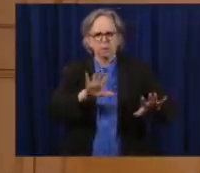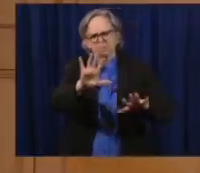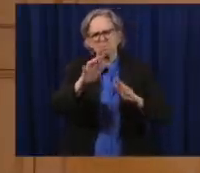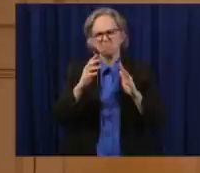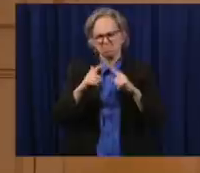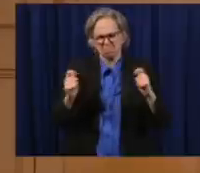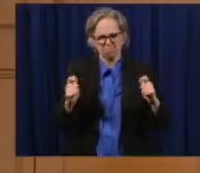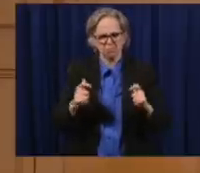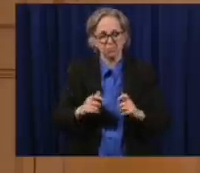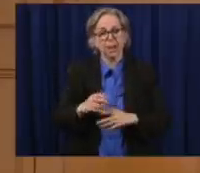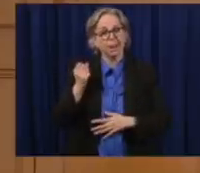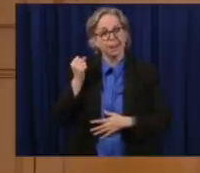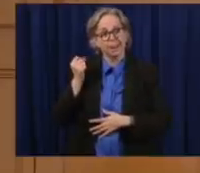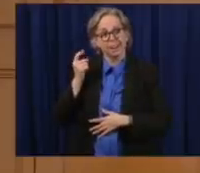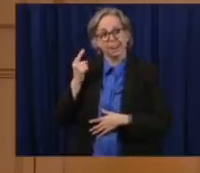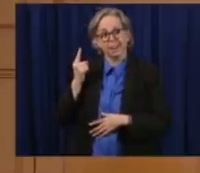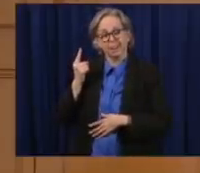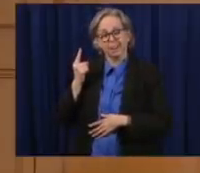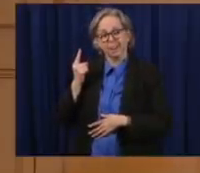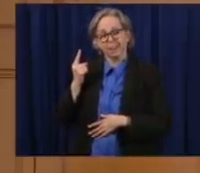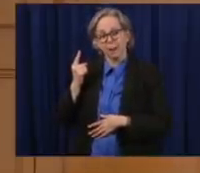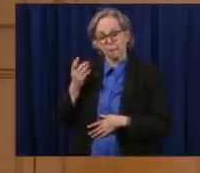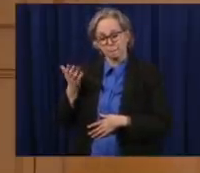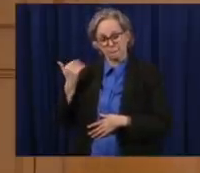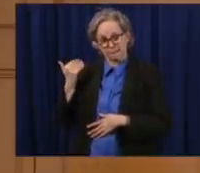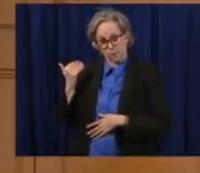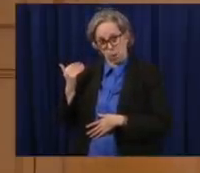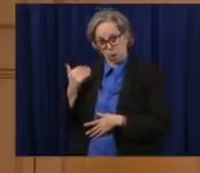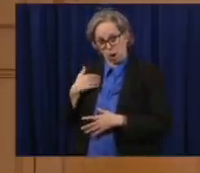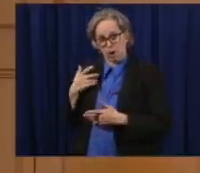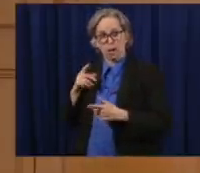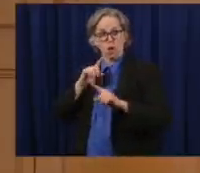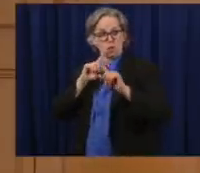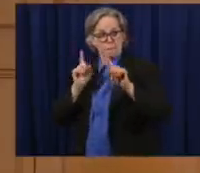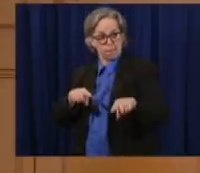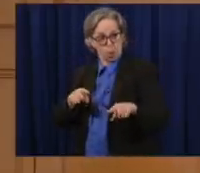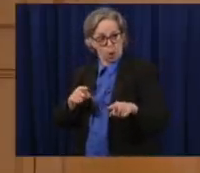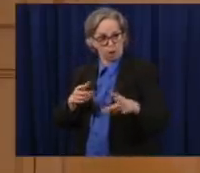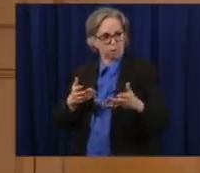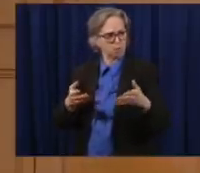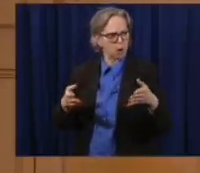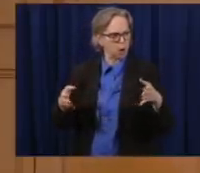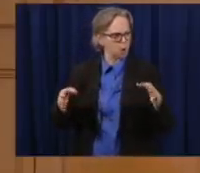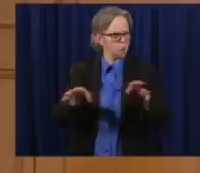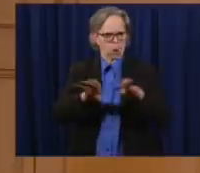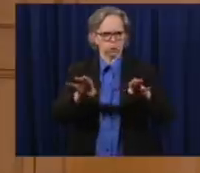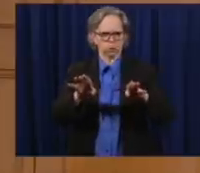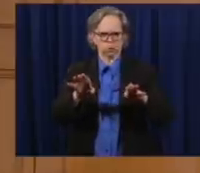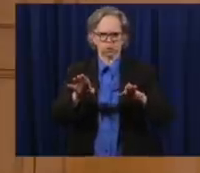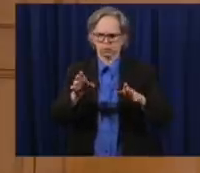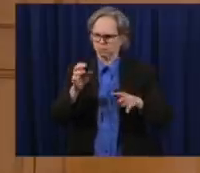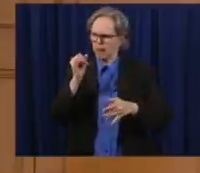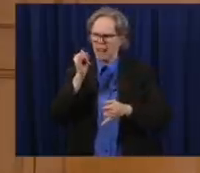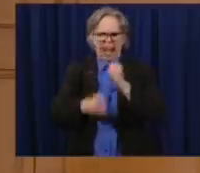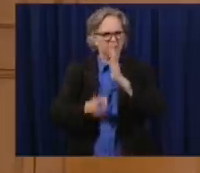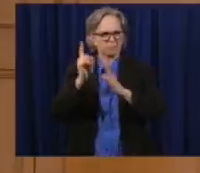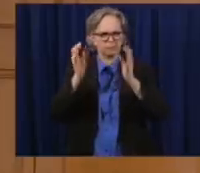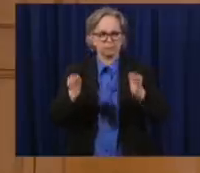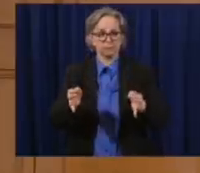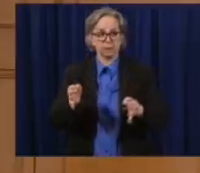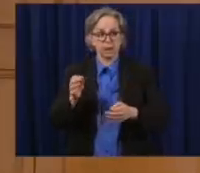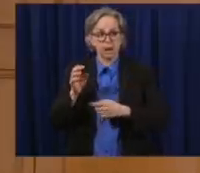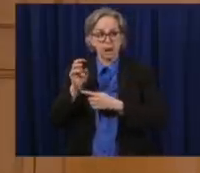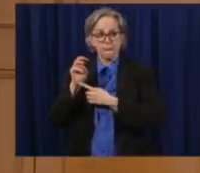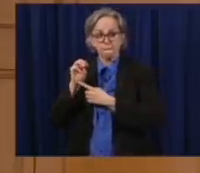these orders to close down, we did it on a dime, and it was a miracle what we did, especially in the Midwest